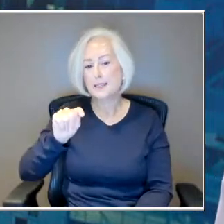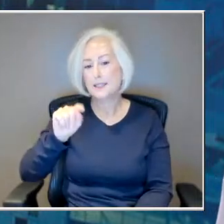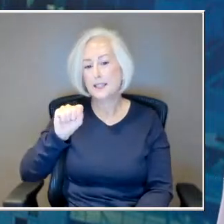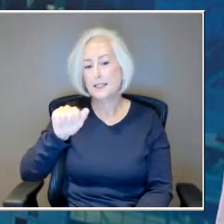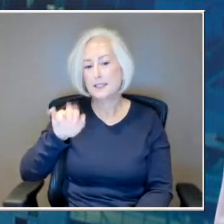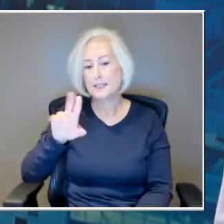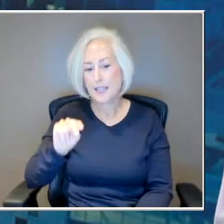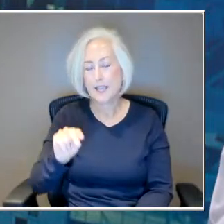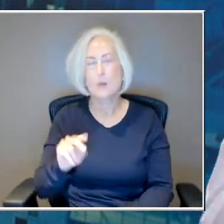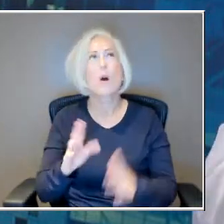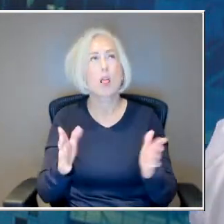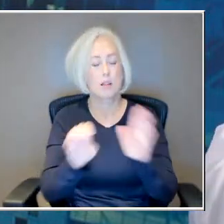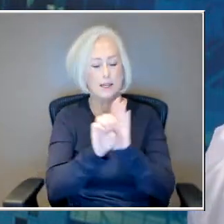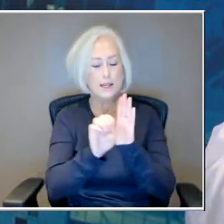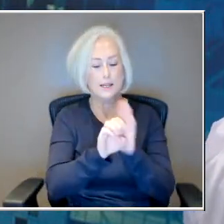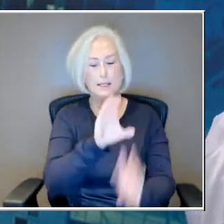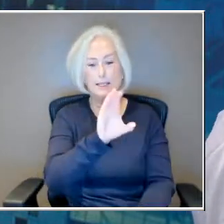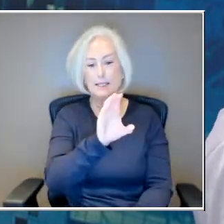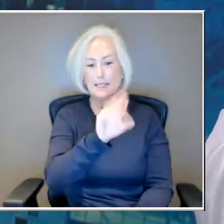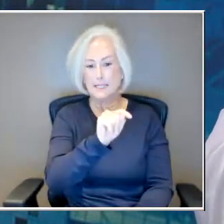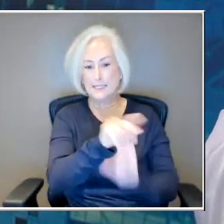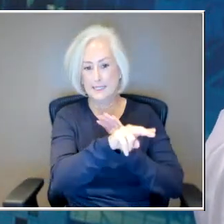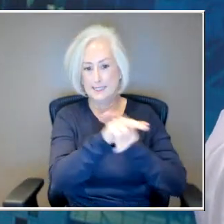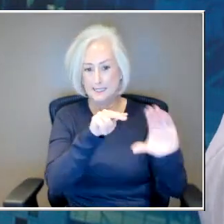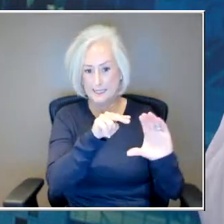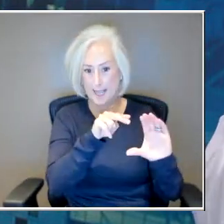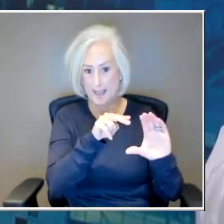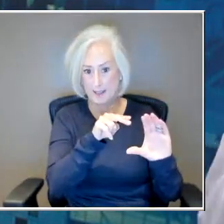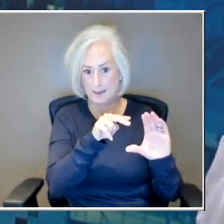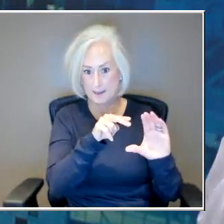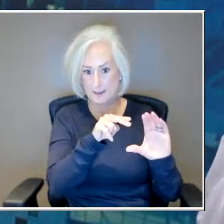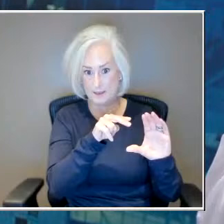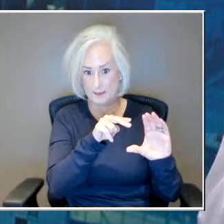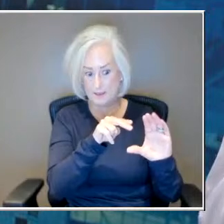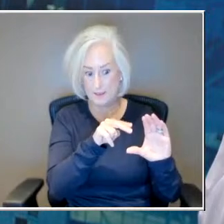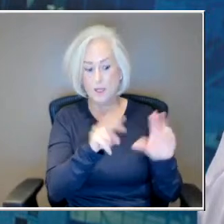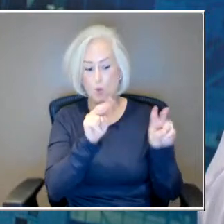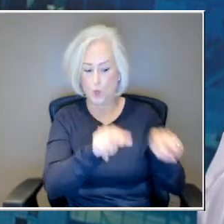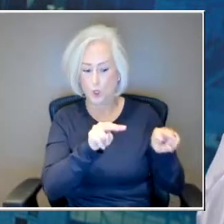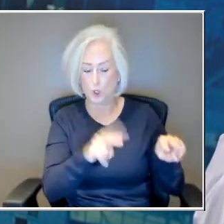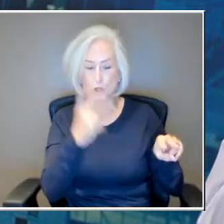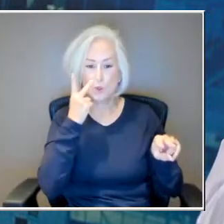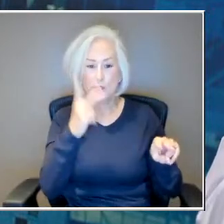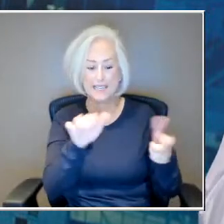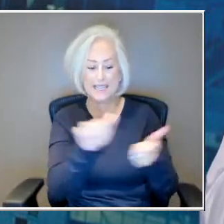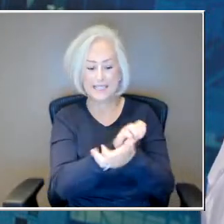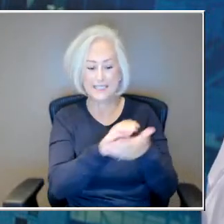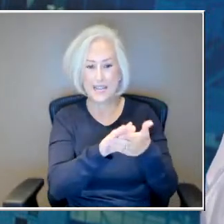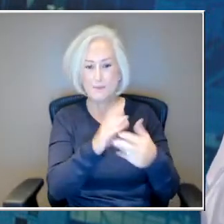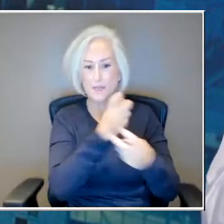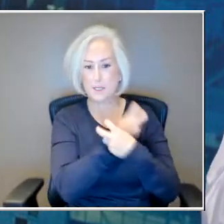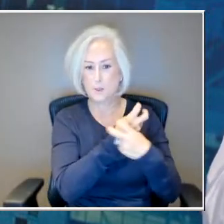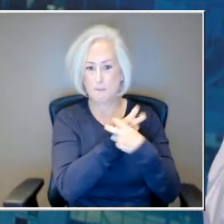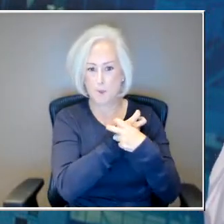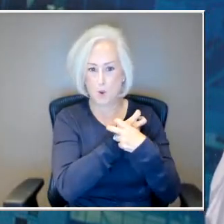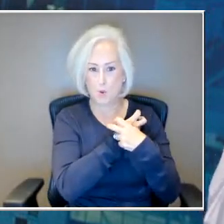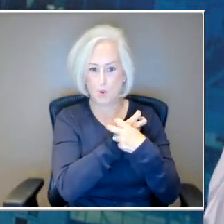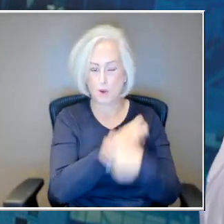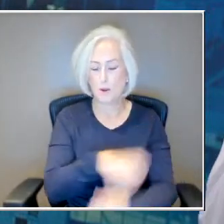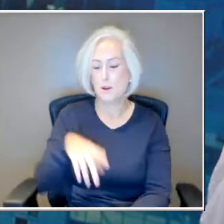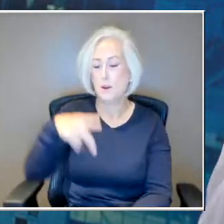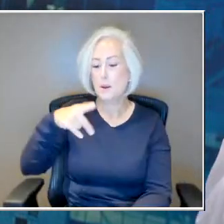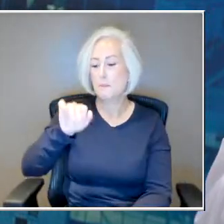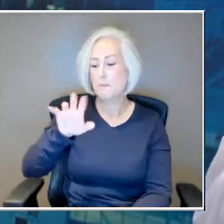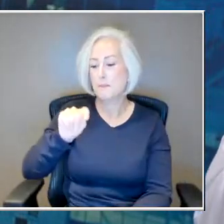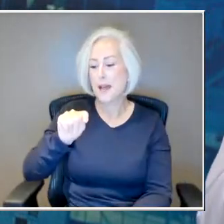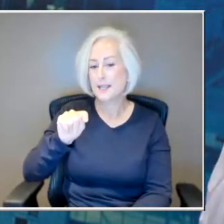scans. Identify if there is any damages in the bones, and PET scan will tell you if there is any activity